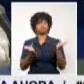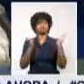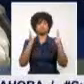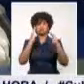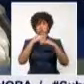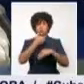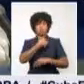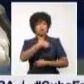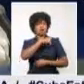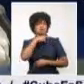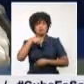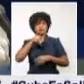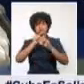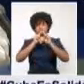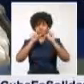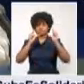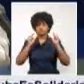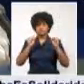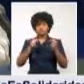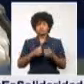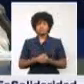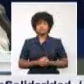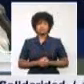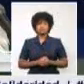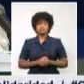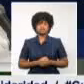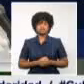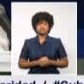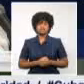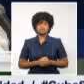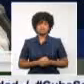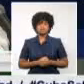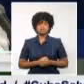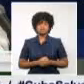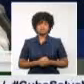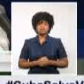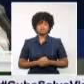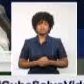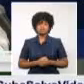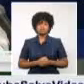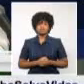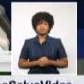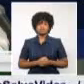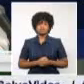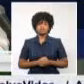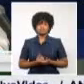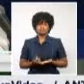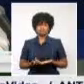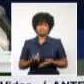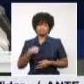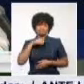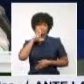daily to be updated about the international and national situation.